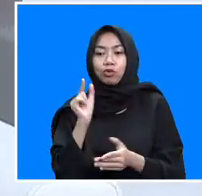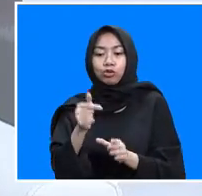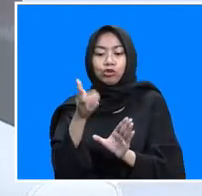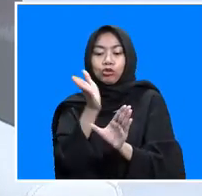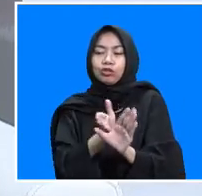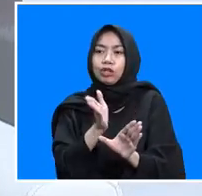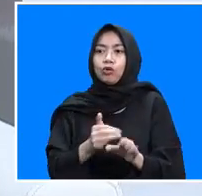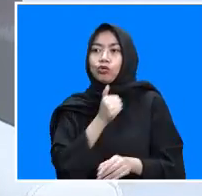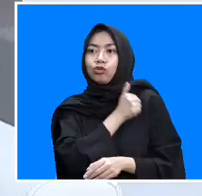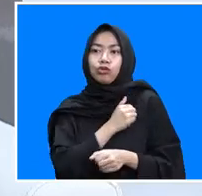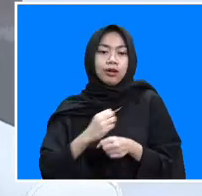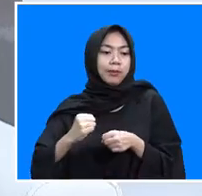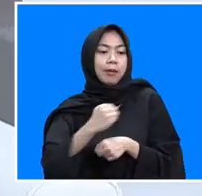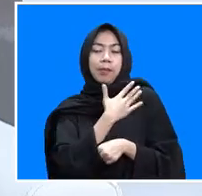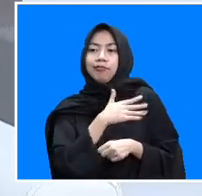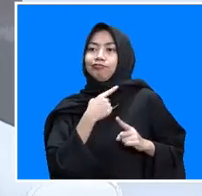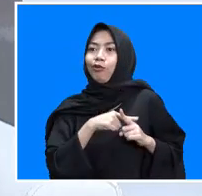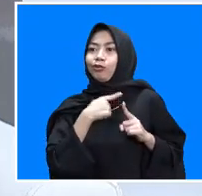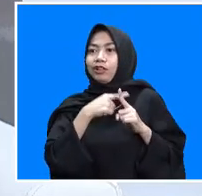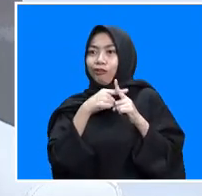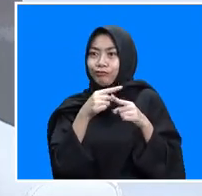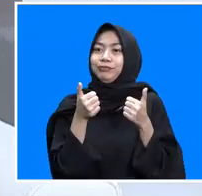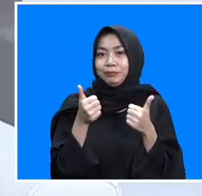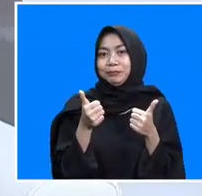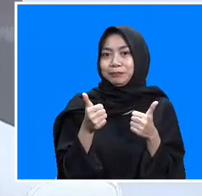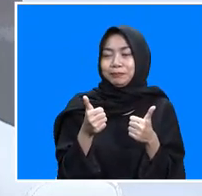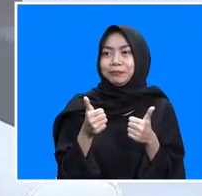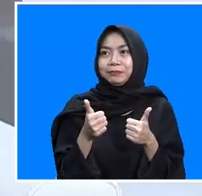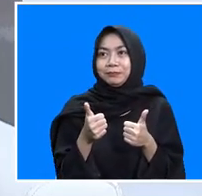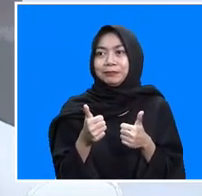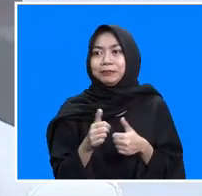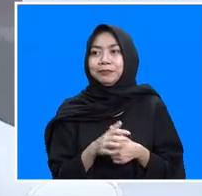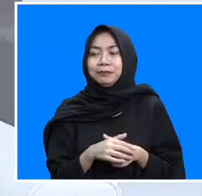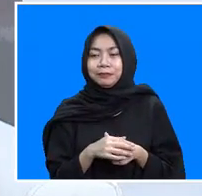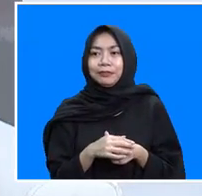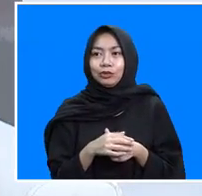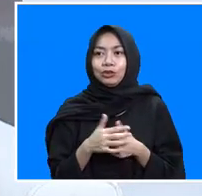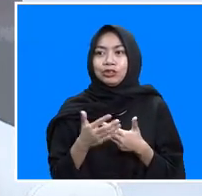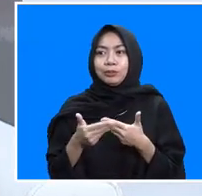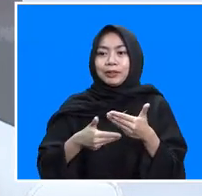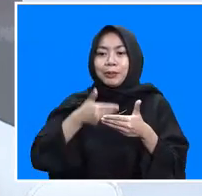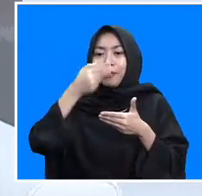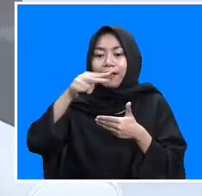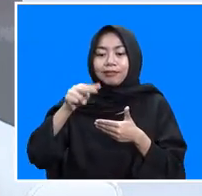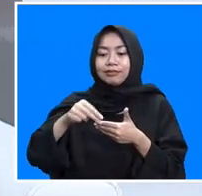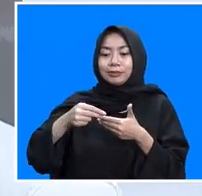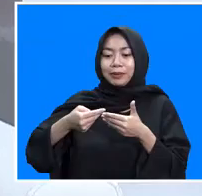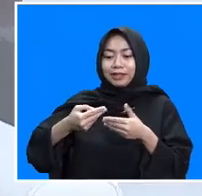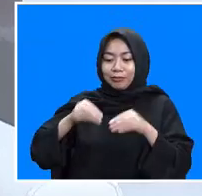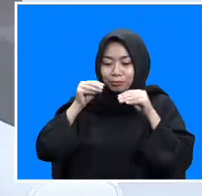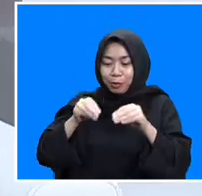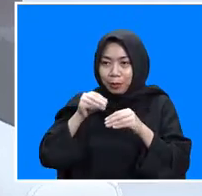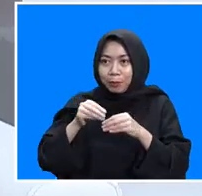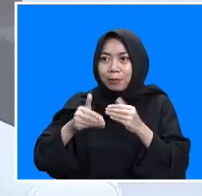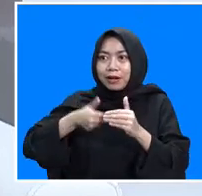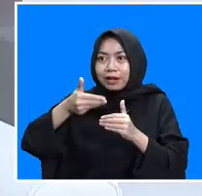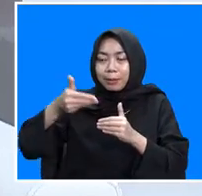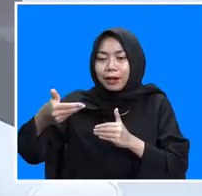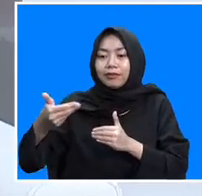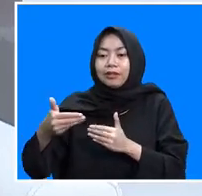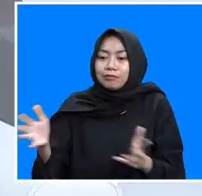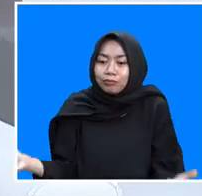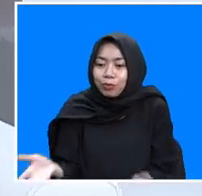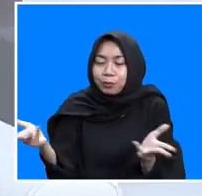impact that has had as well on children, that we need to really think through carefully about how we can support them to move ahead on things.